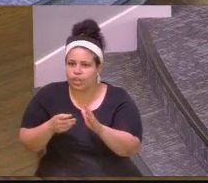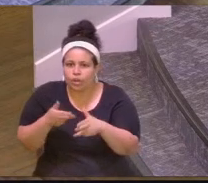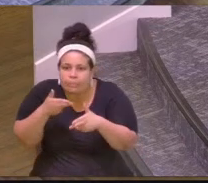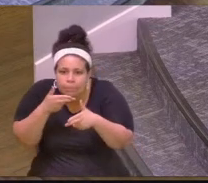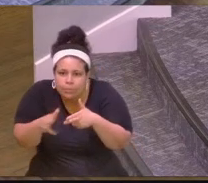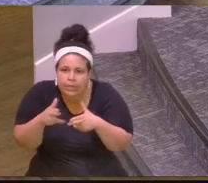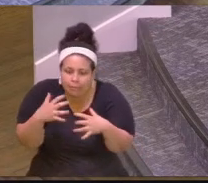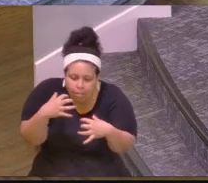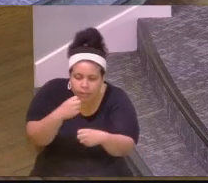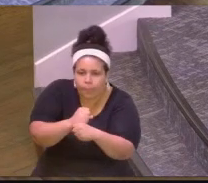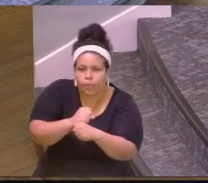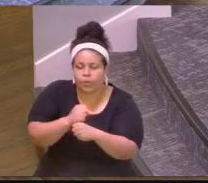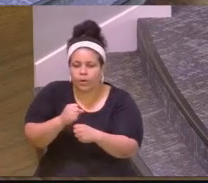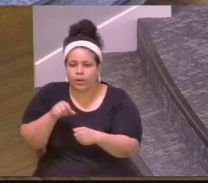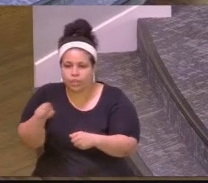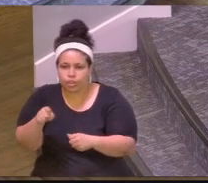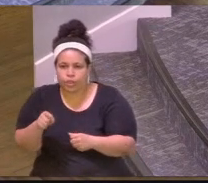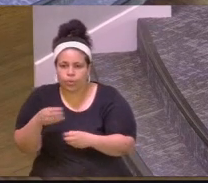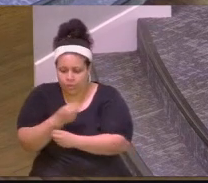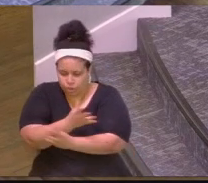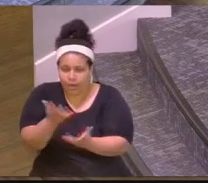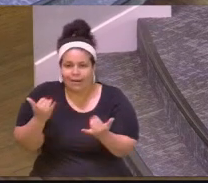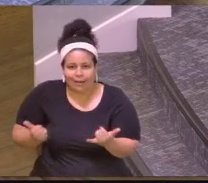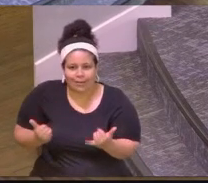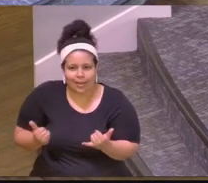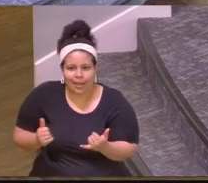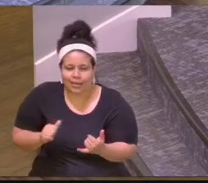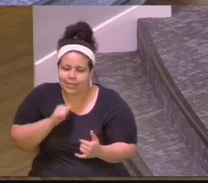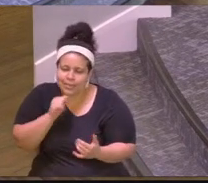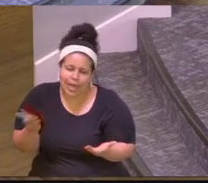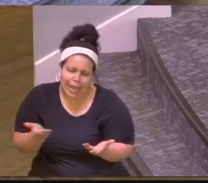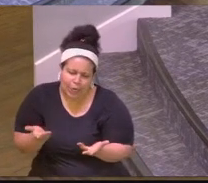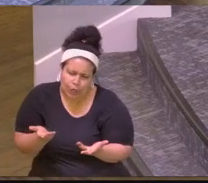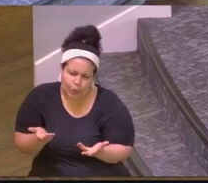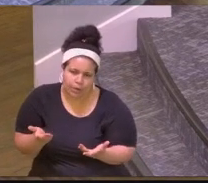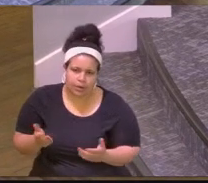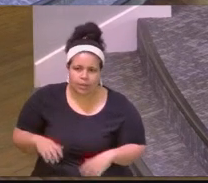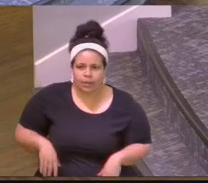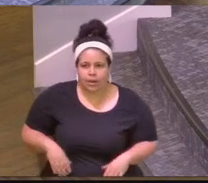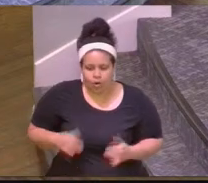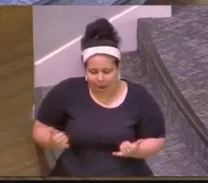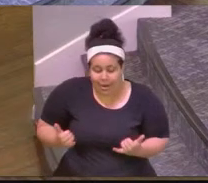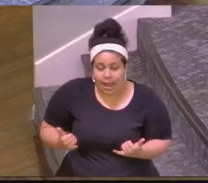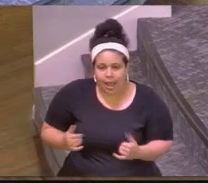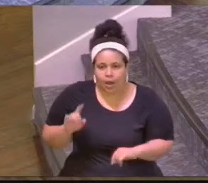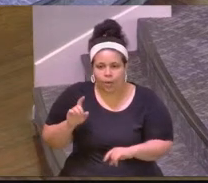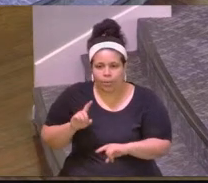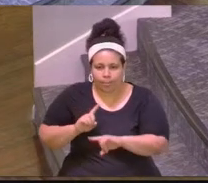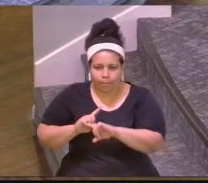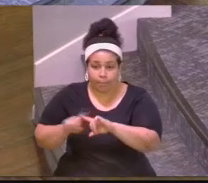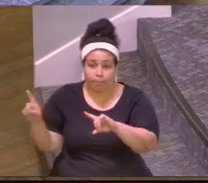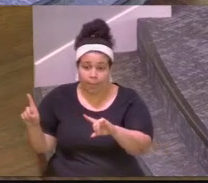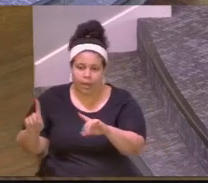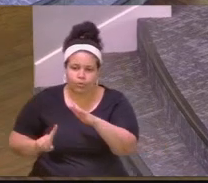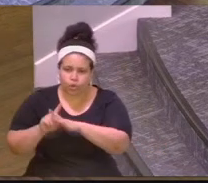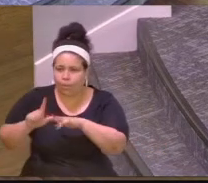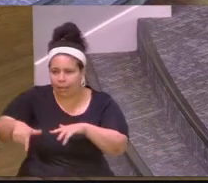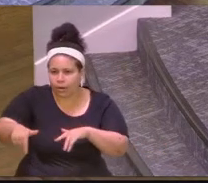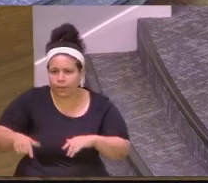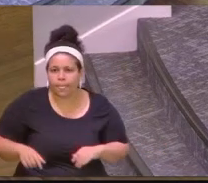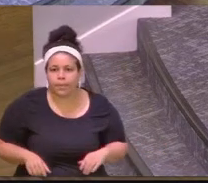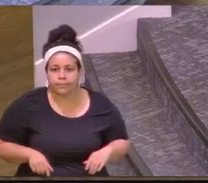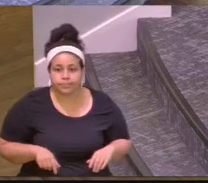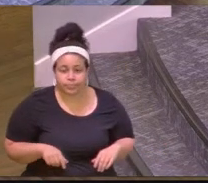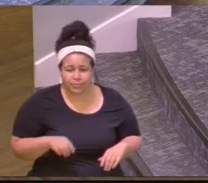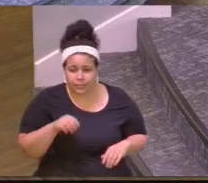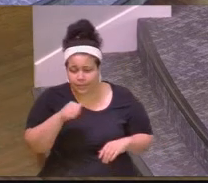share today, since she's not able to be here yet. So we can just add that, Ms. Palmer, to the June